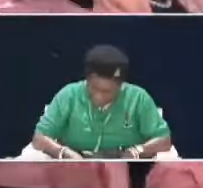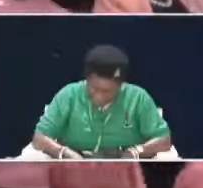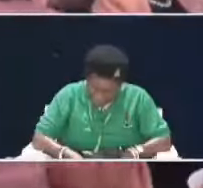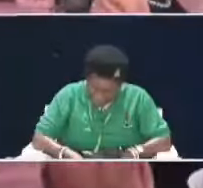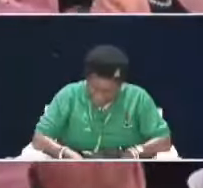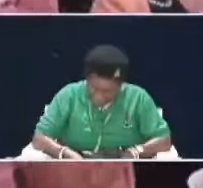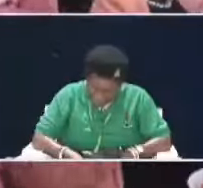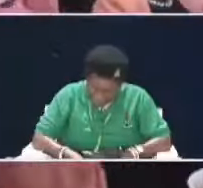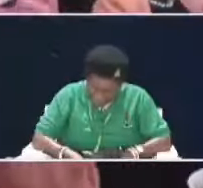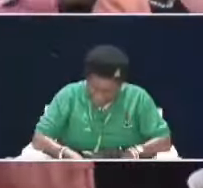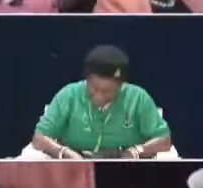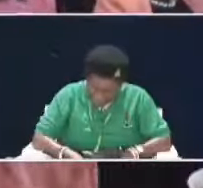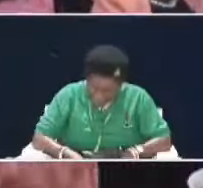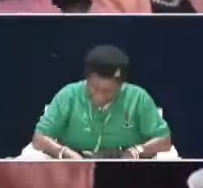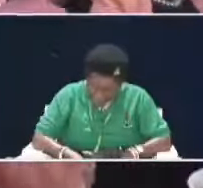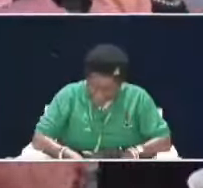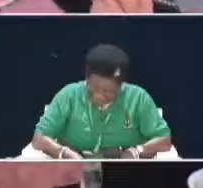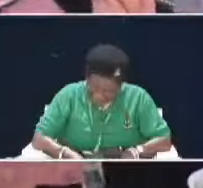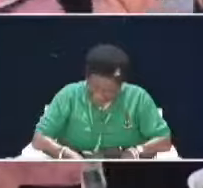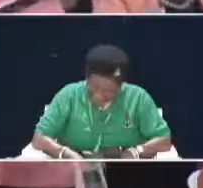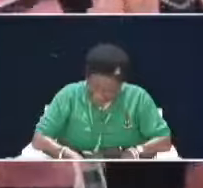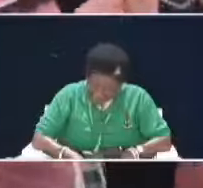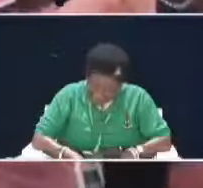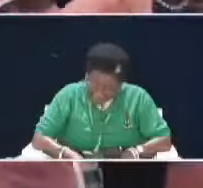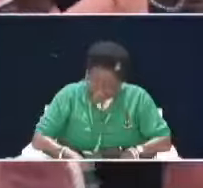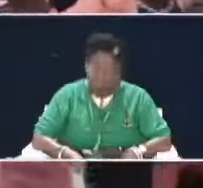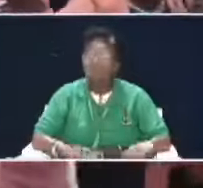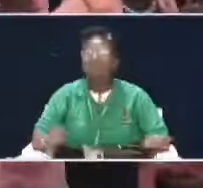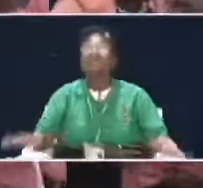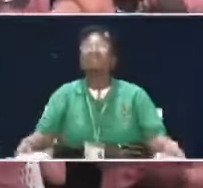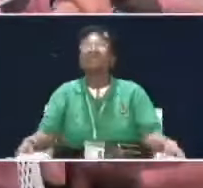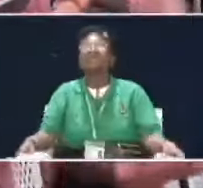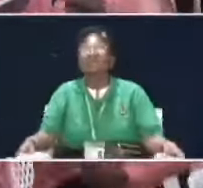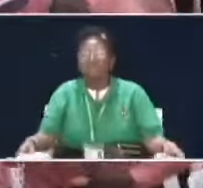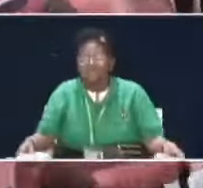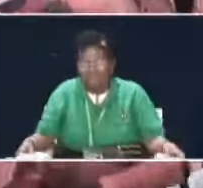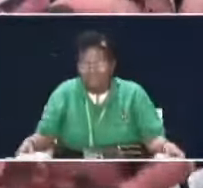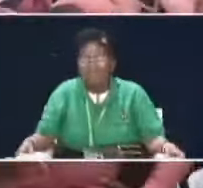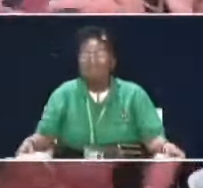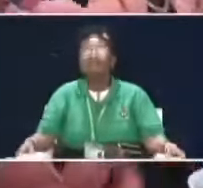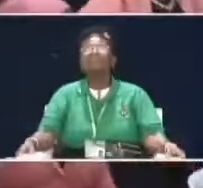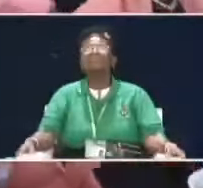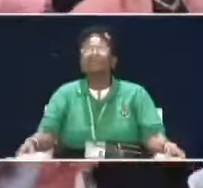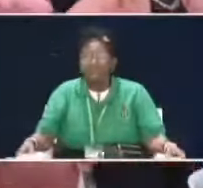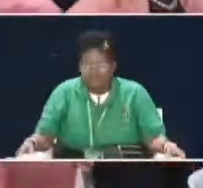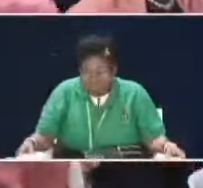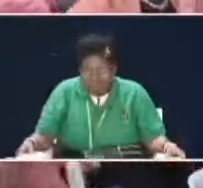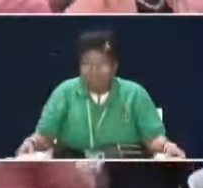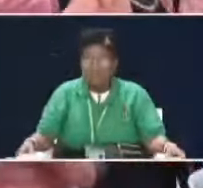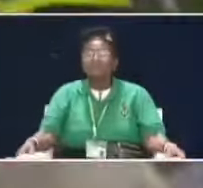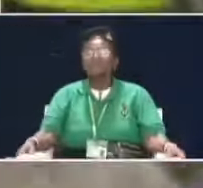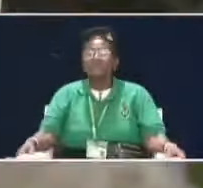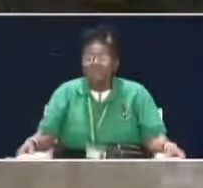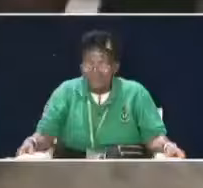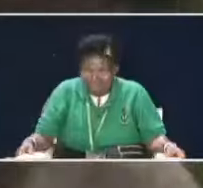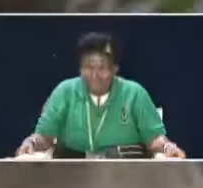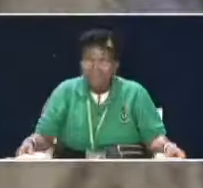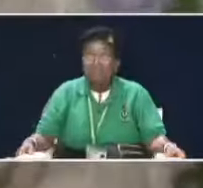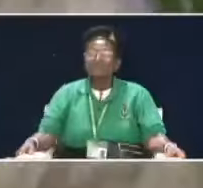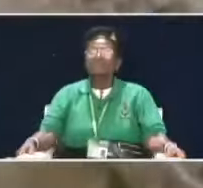all this issue of loneliness, all this issue of failure at the point of